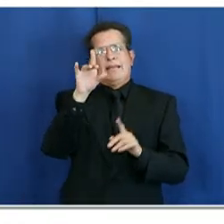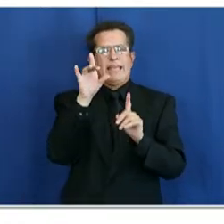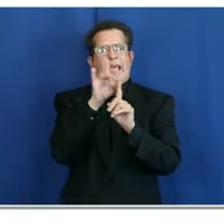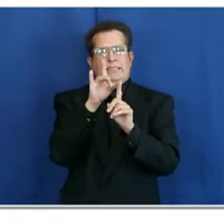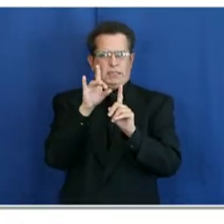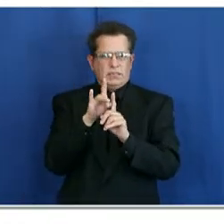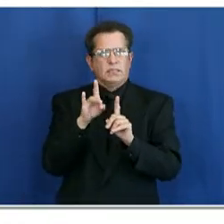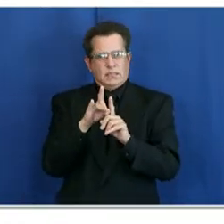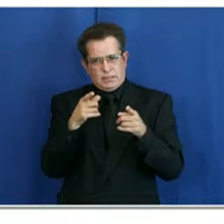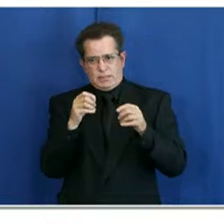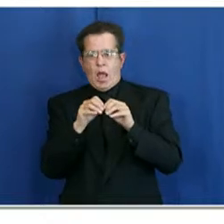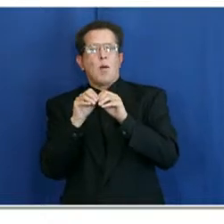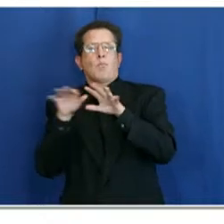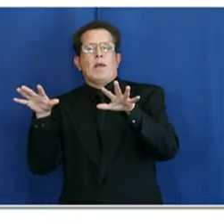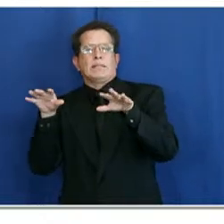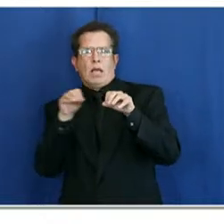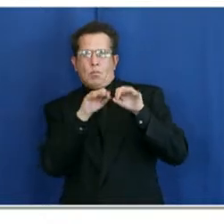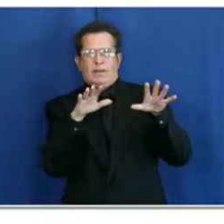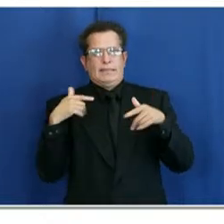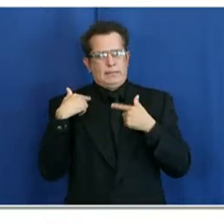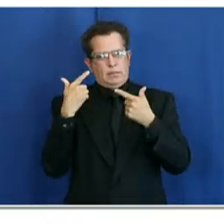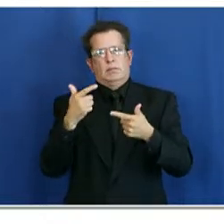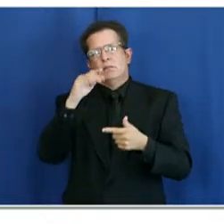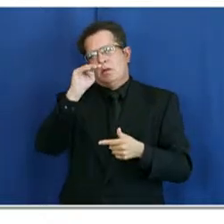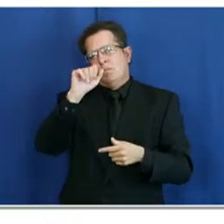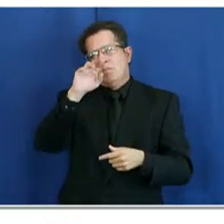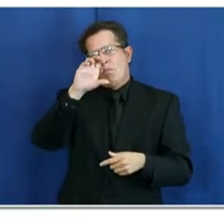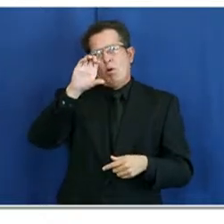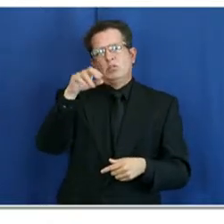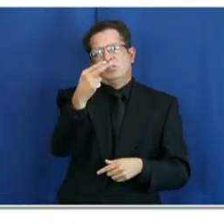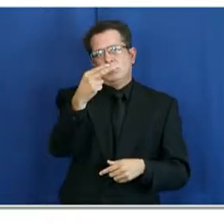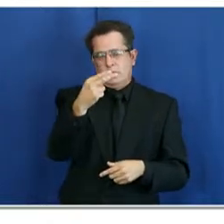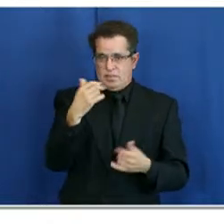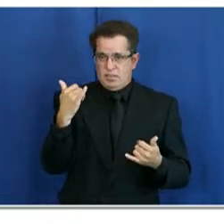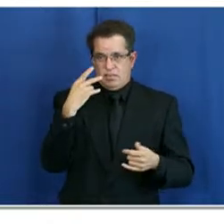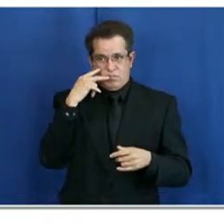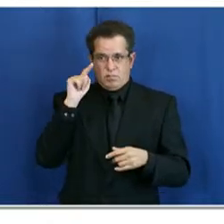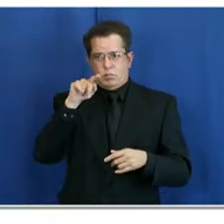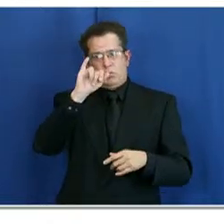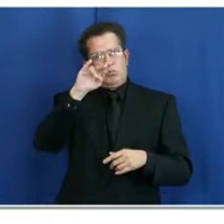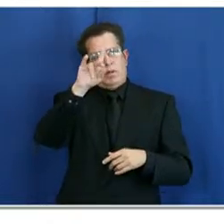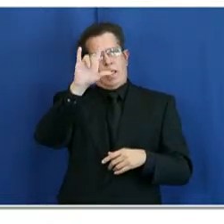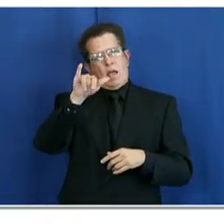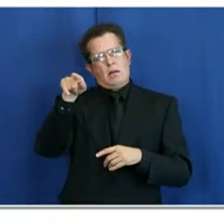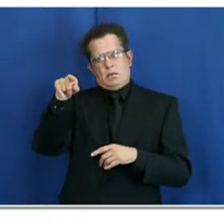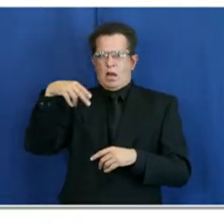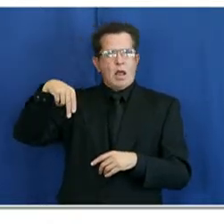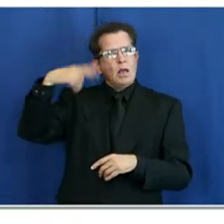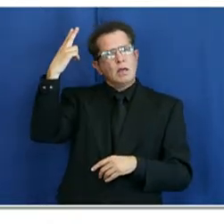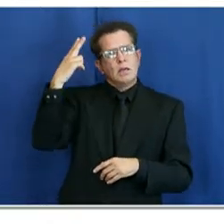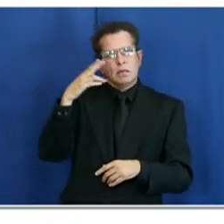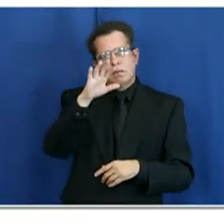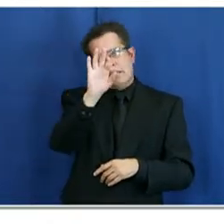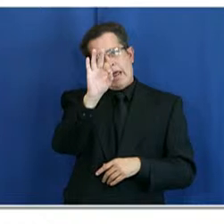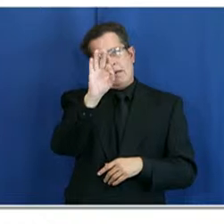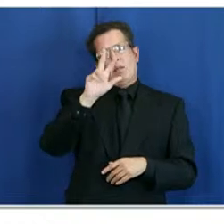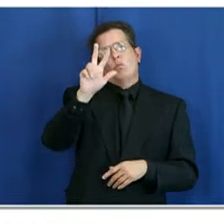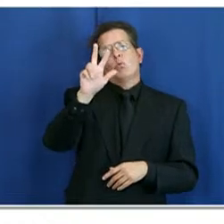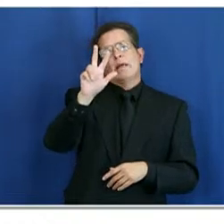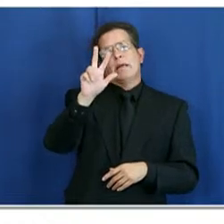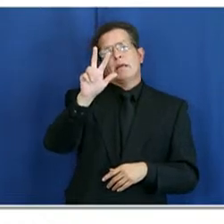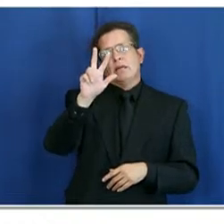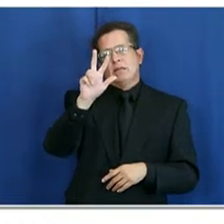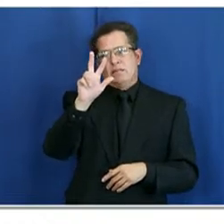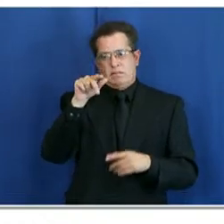community setting outbreaks since March. Note that July has the largest number of outbreaks with 93 of